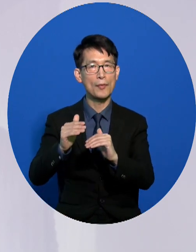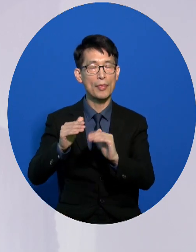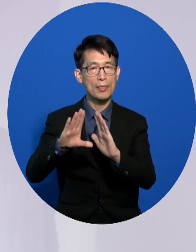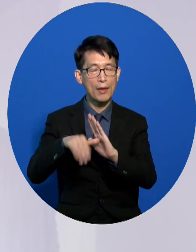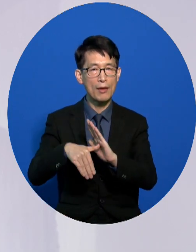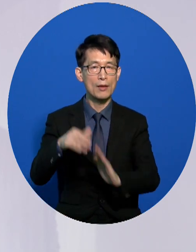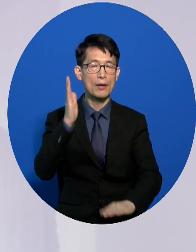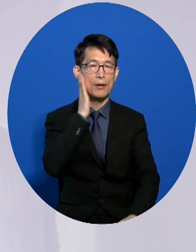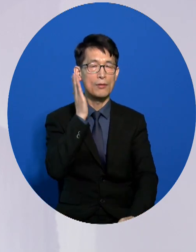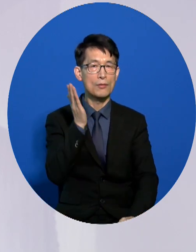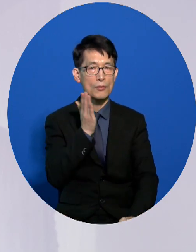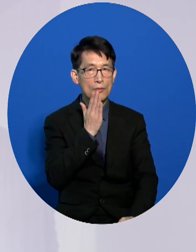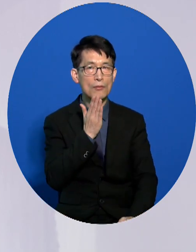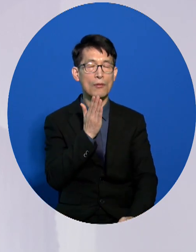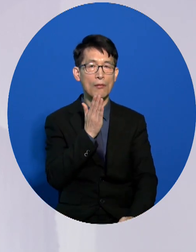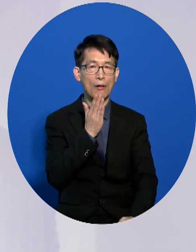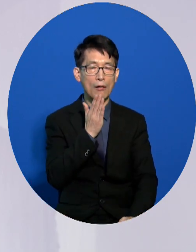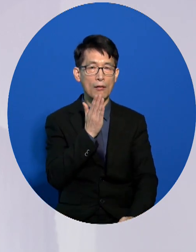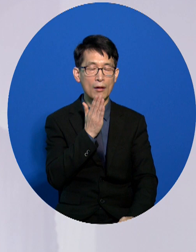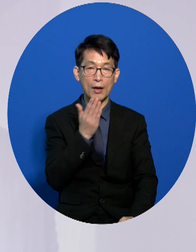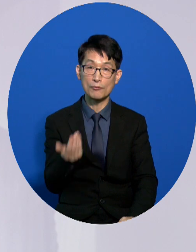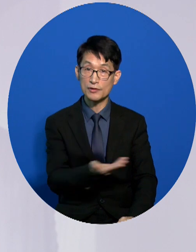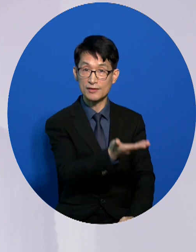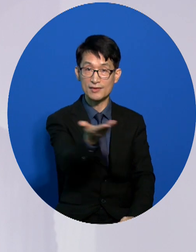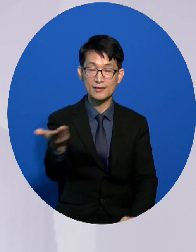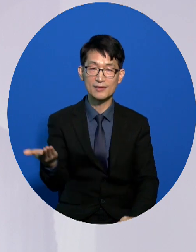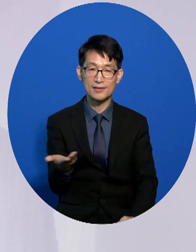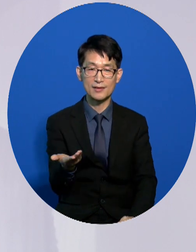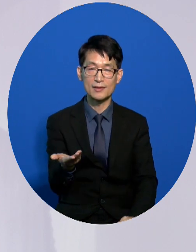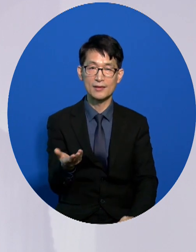on the role of the moderator in this session,